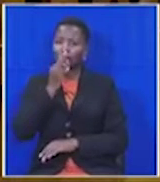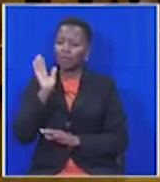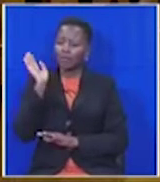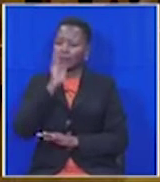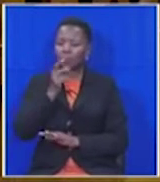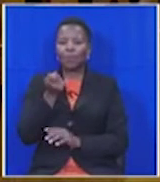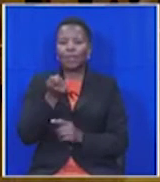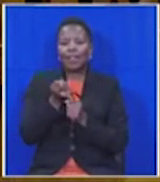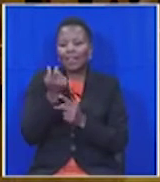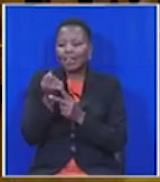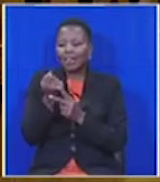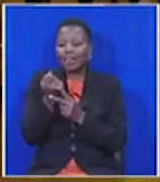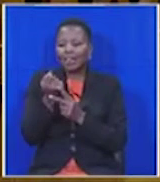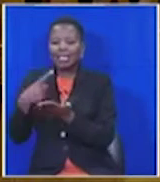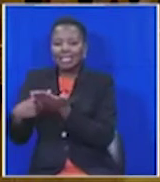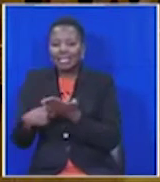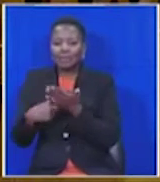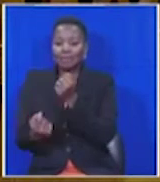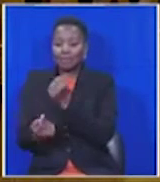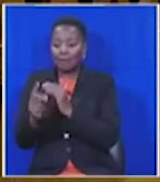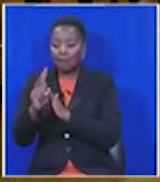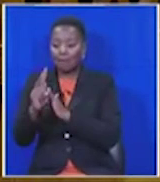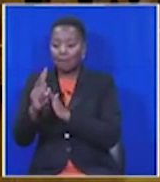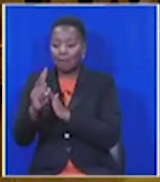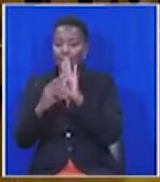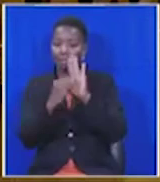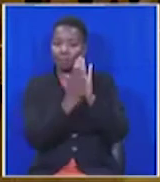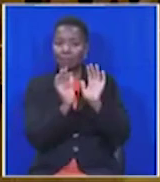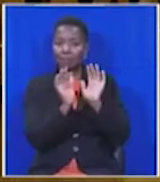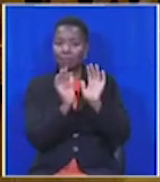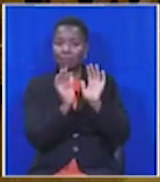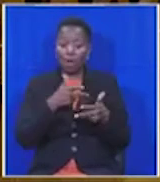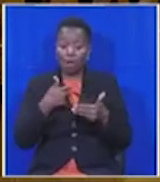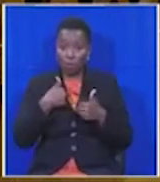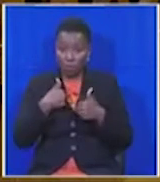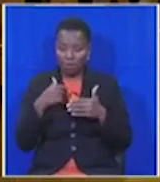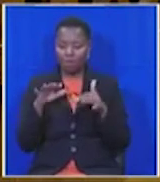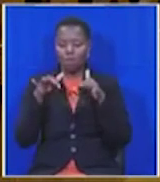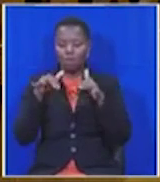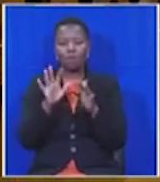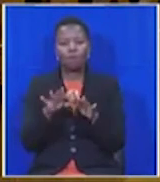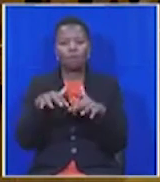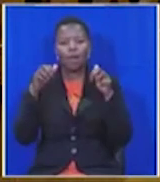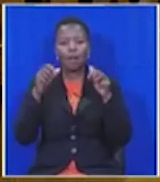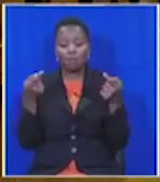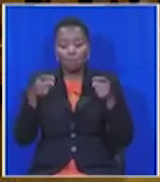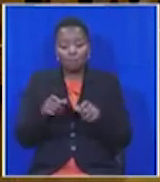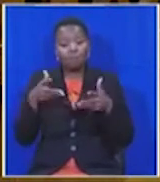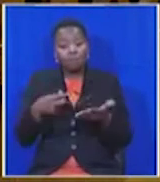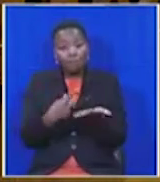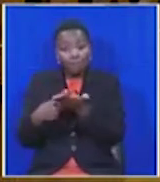debates put in our rules of Parliament, and I'll tell you why. We are a people's Parliament, and we are here to discuss people's